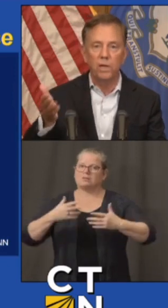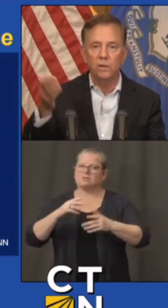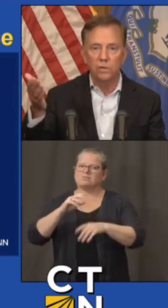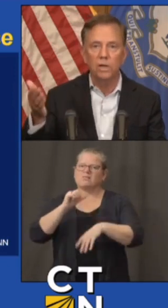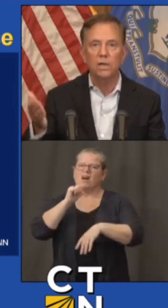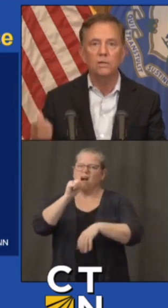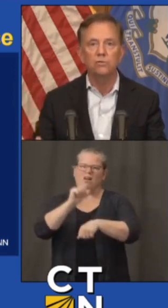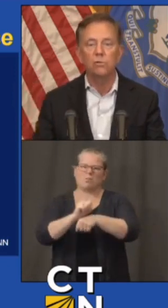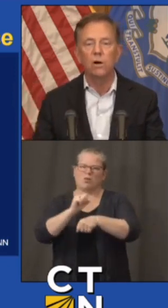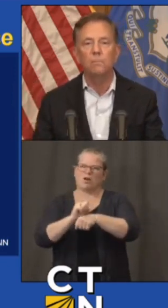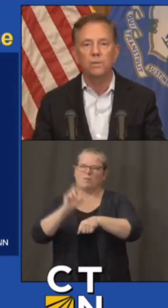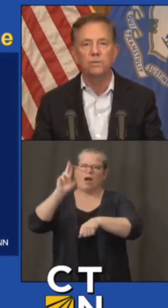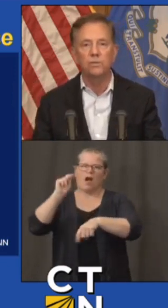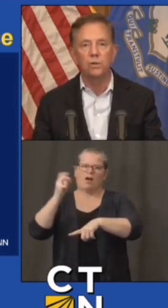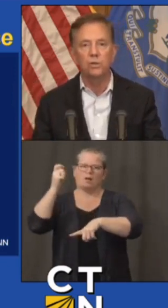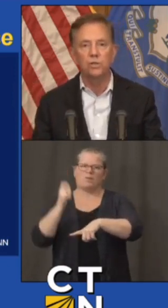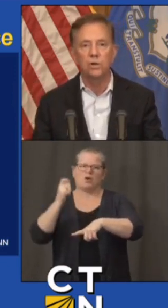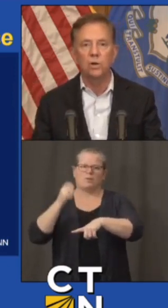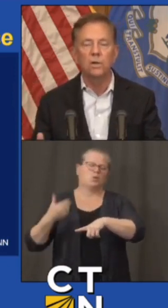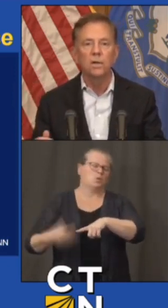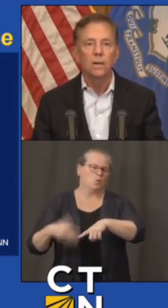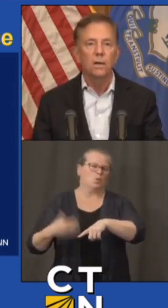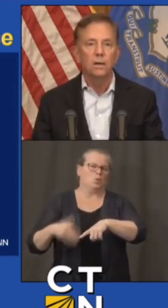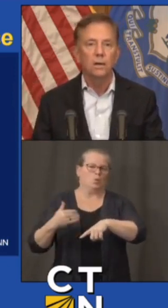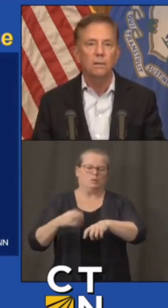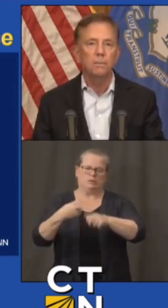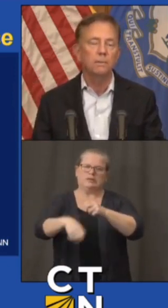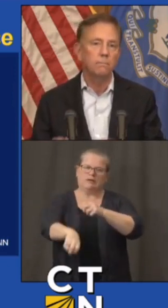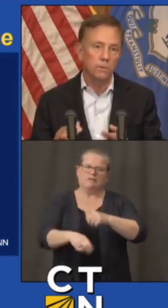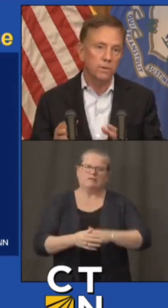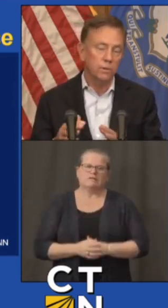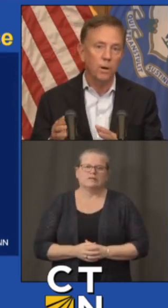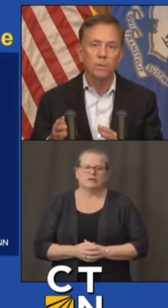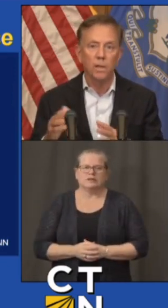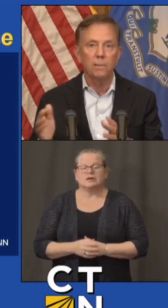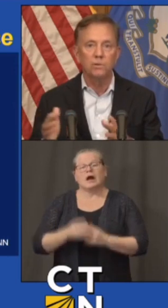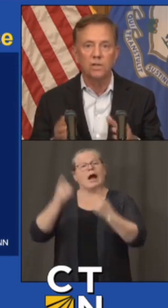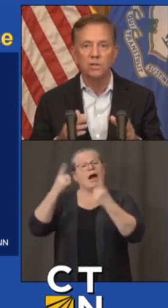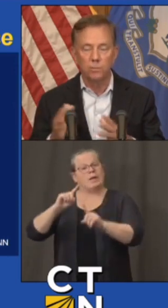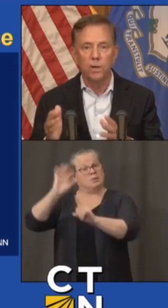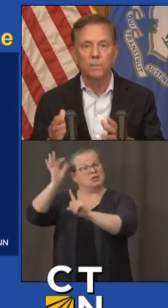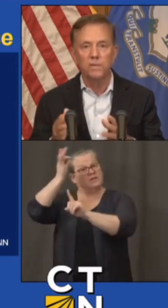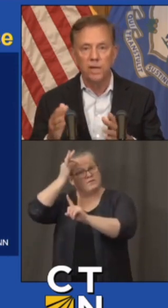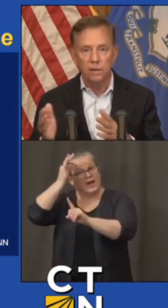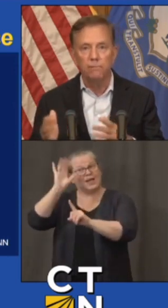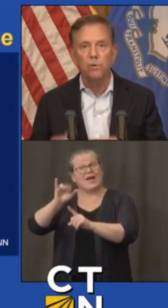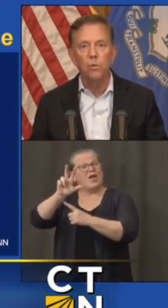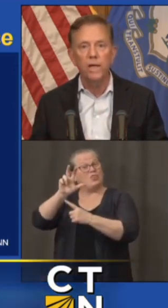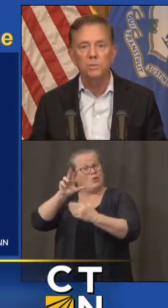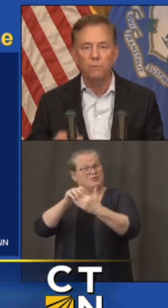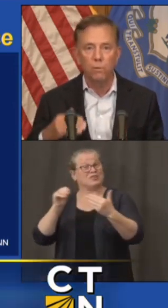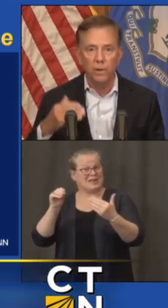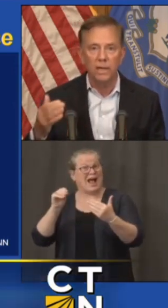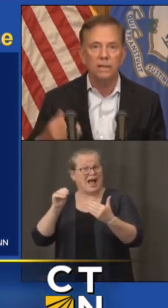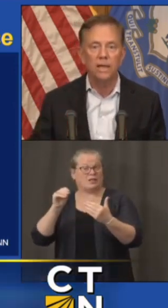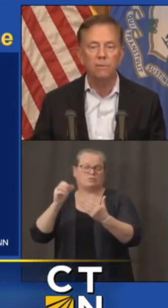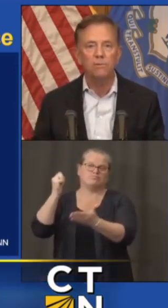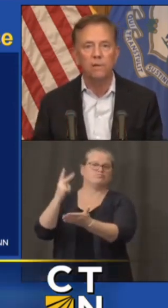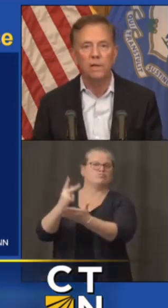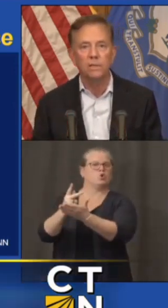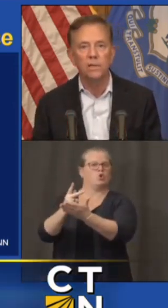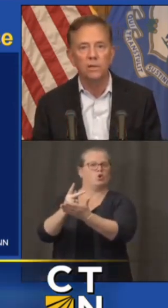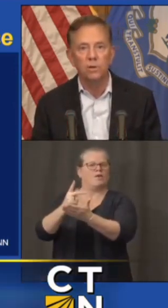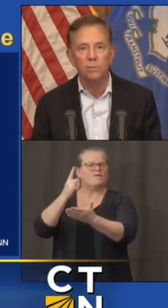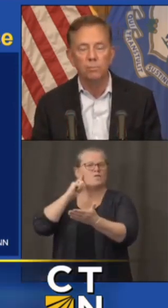for the $300 true-up, which is a good start, but Department of Labor says it'll probably take a few weeks before we can get